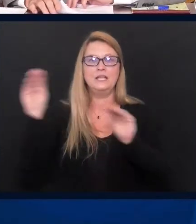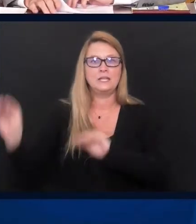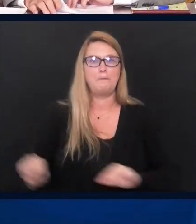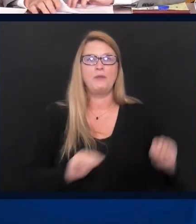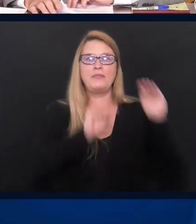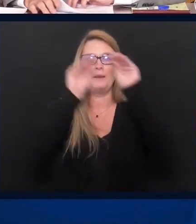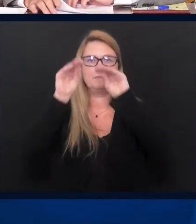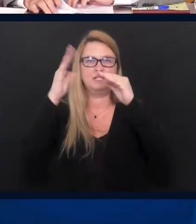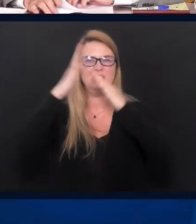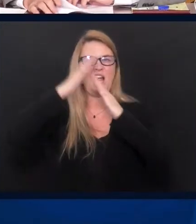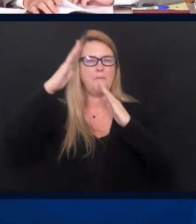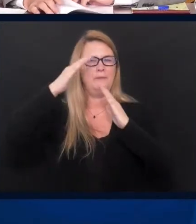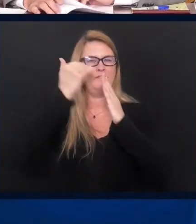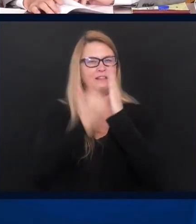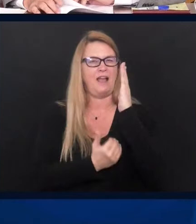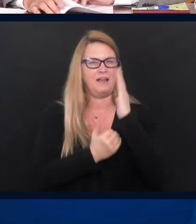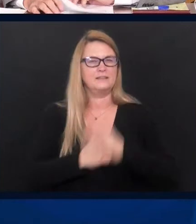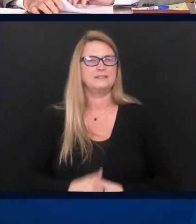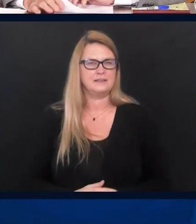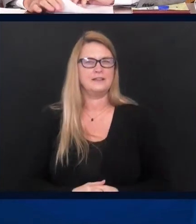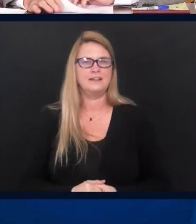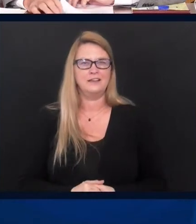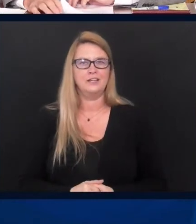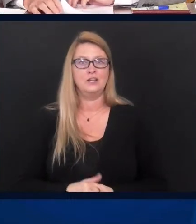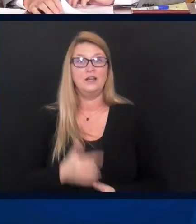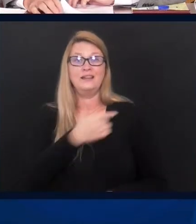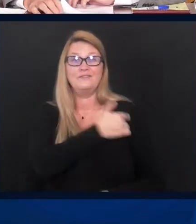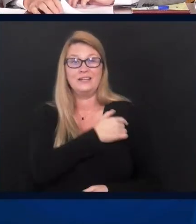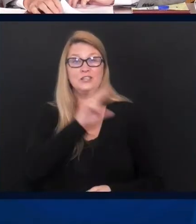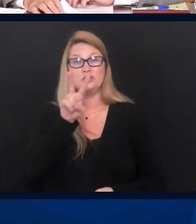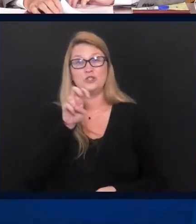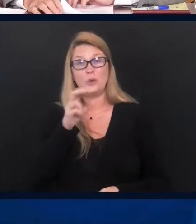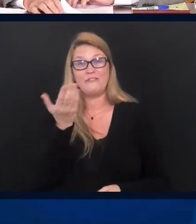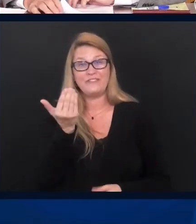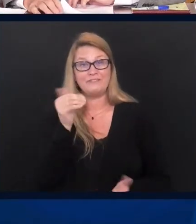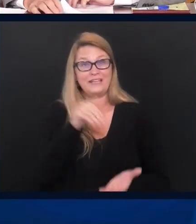of the lines. We've now put in arms